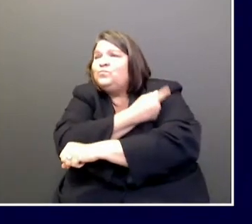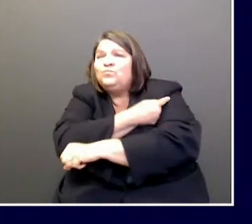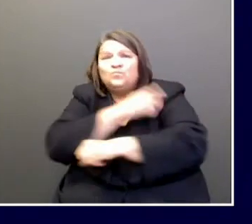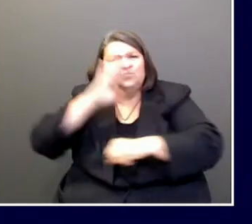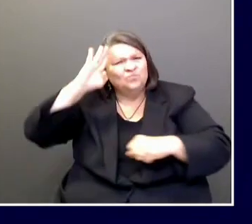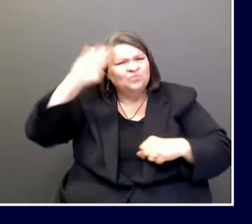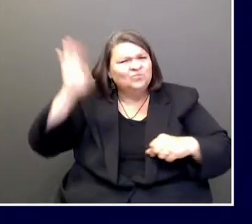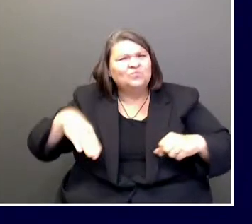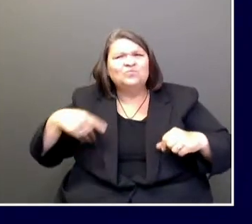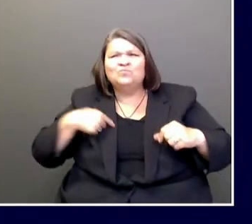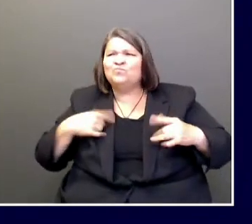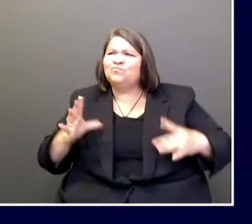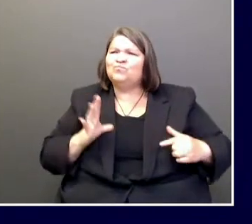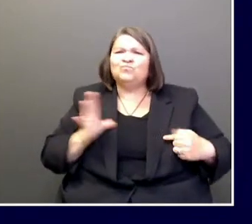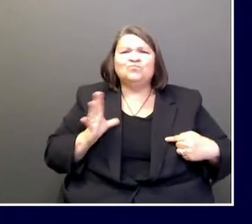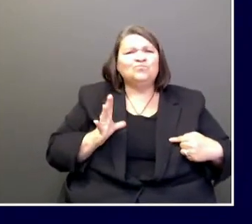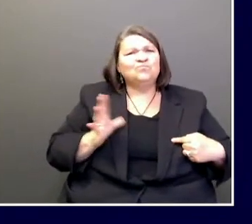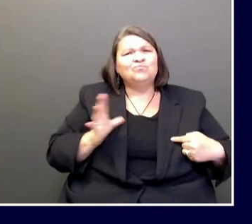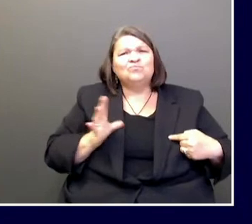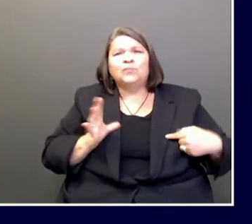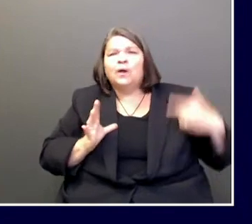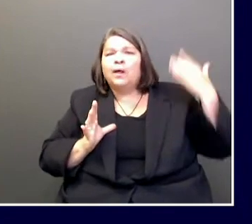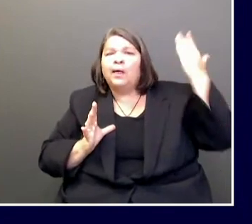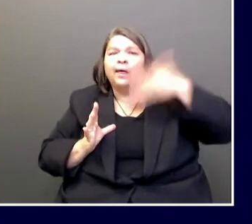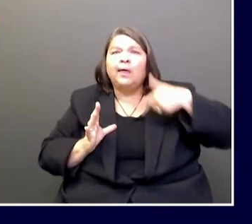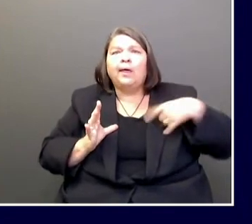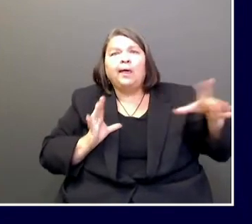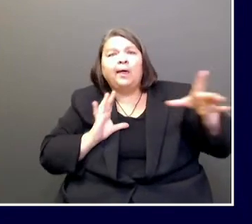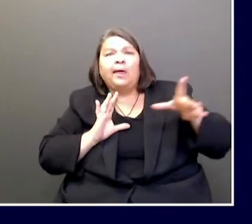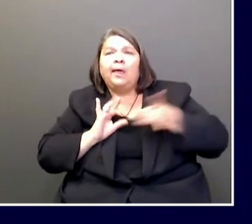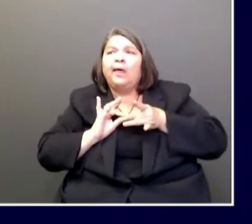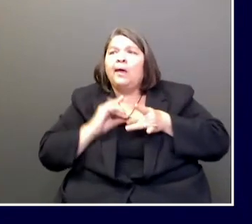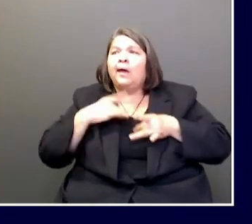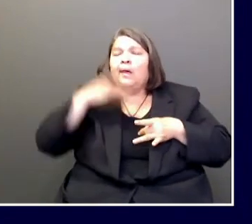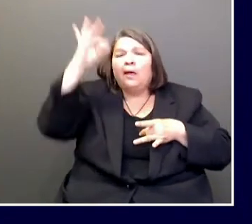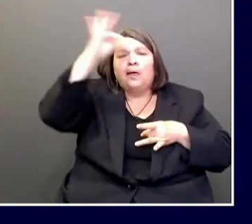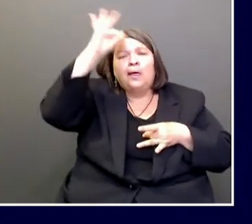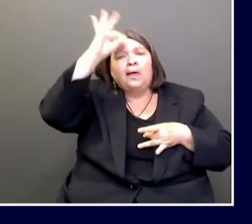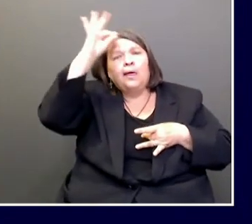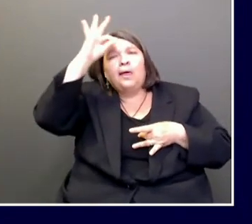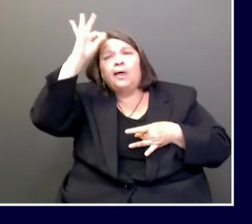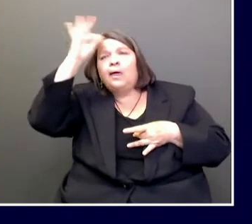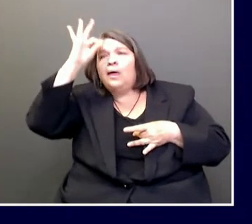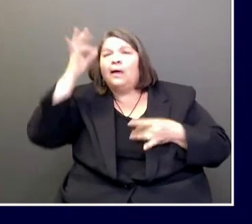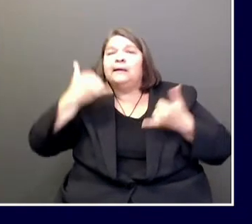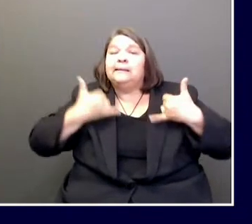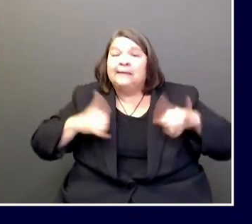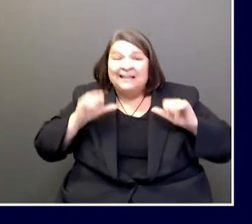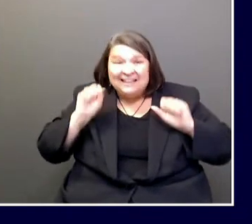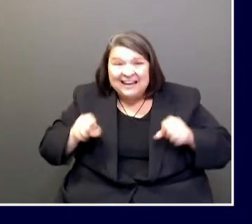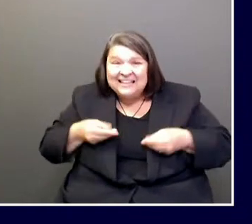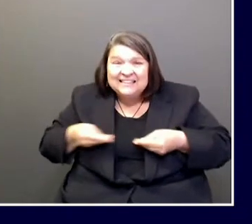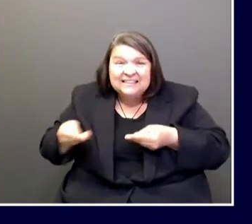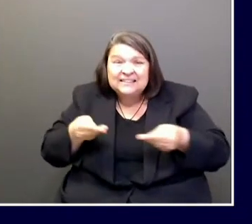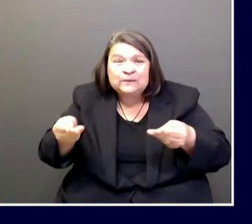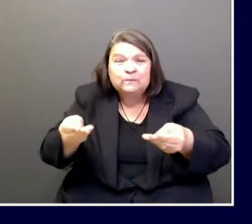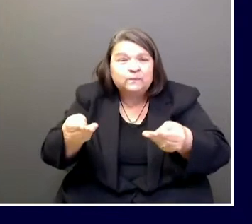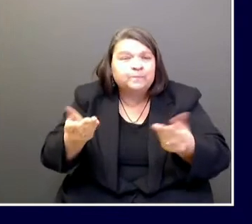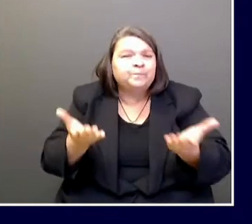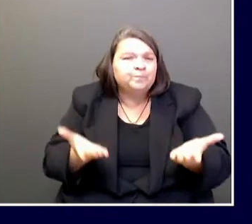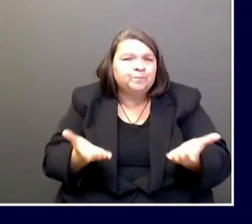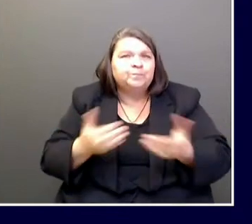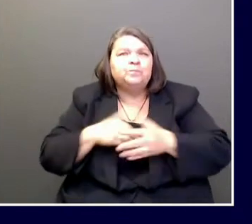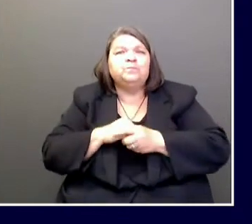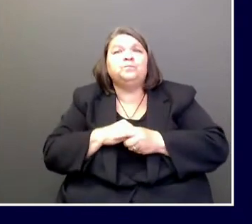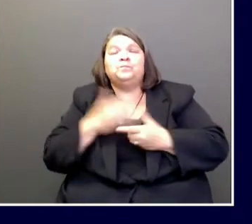yourself are fully vaccinated. That someone could be a child who's too young to be eligible